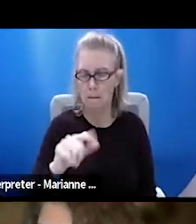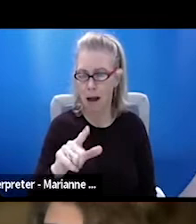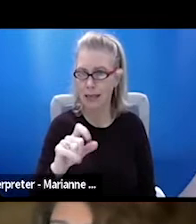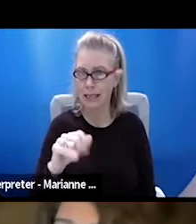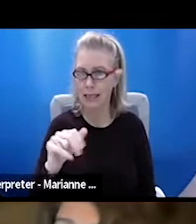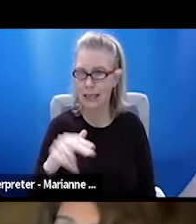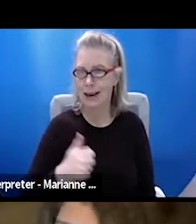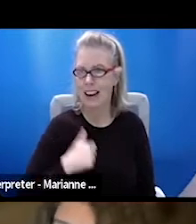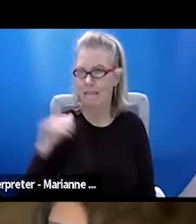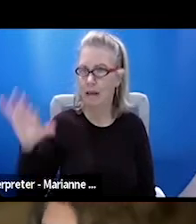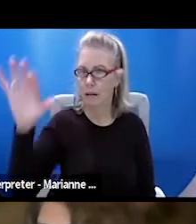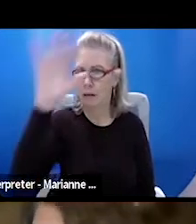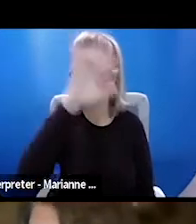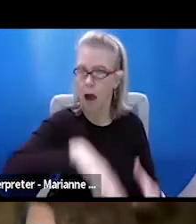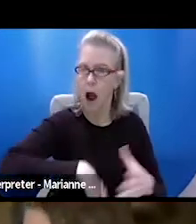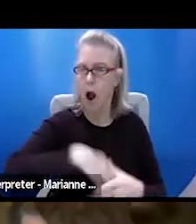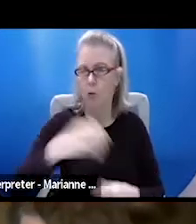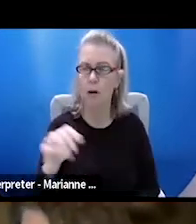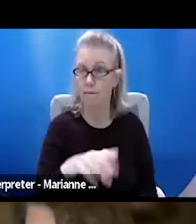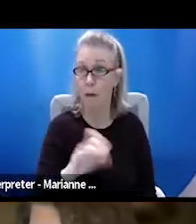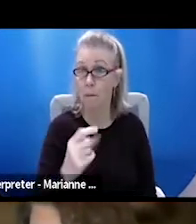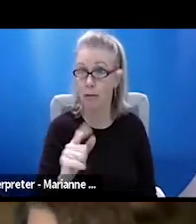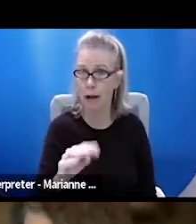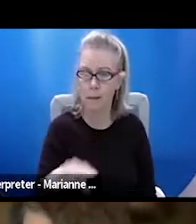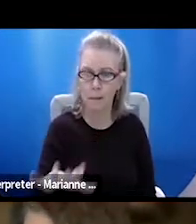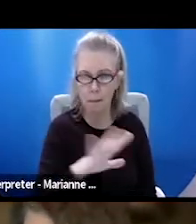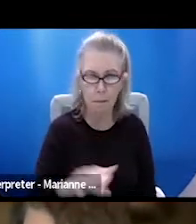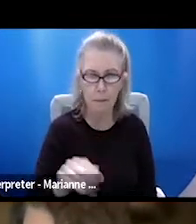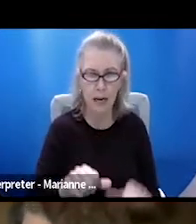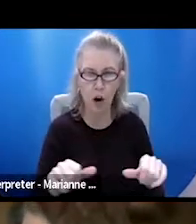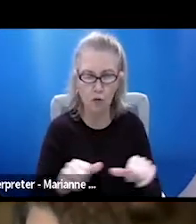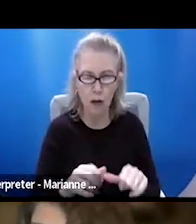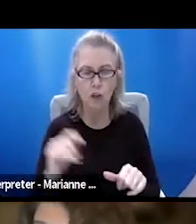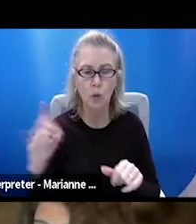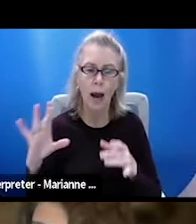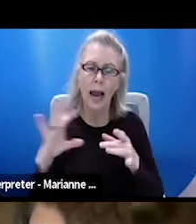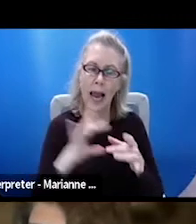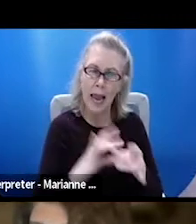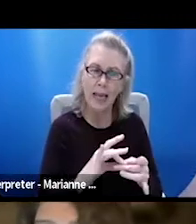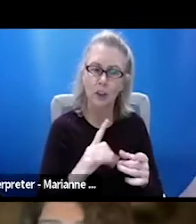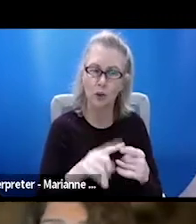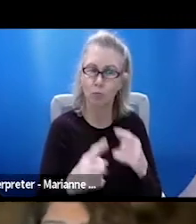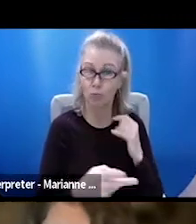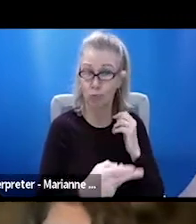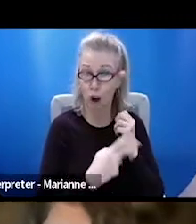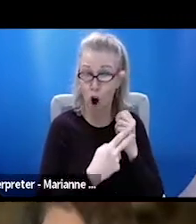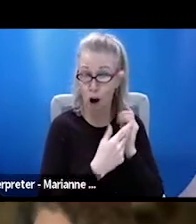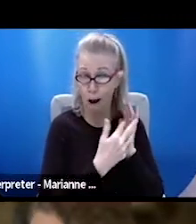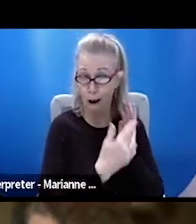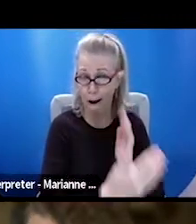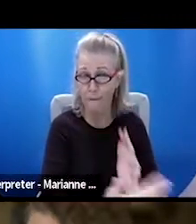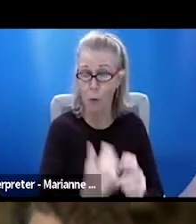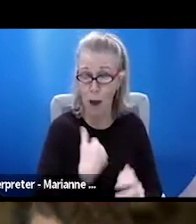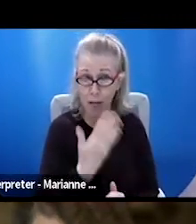That's linked to the history in Bethlehem, but also linked to the archive that we also have in the house. And then the third thing that was really important to